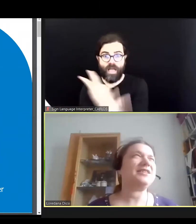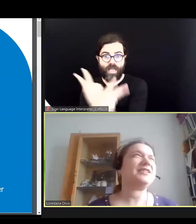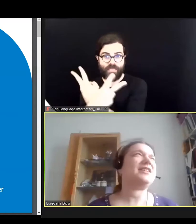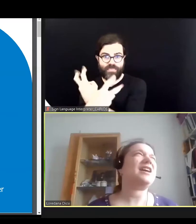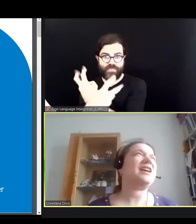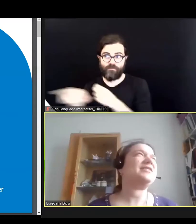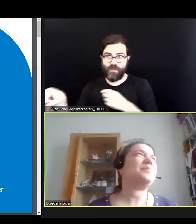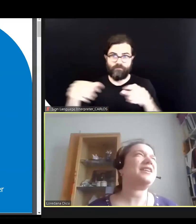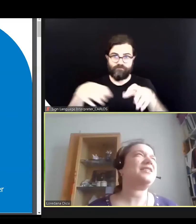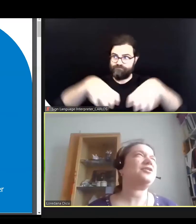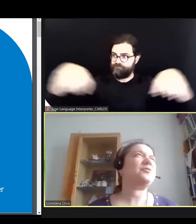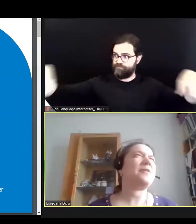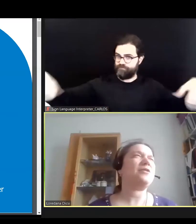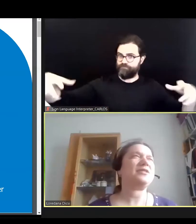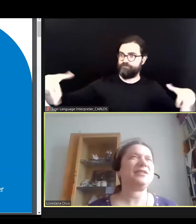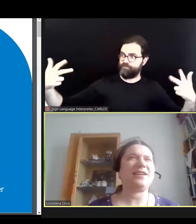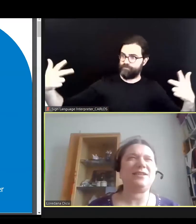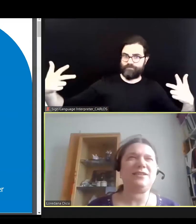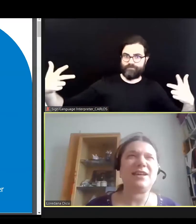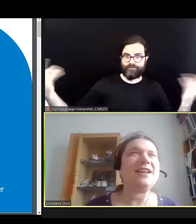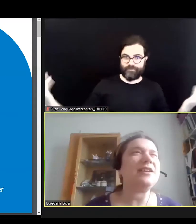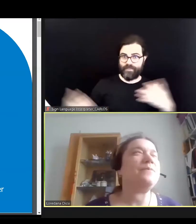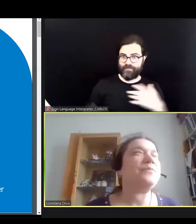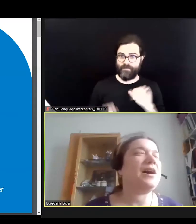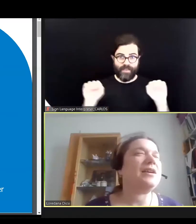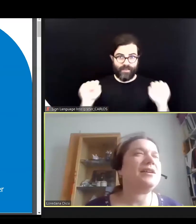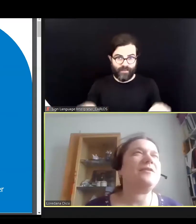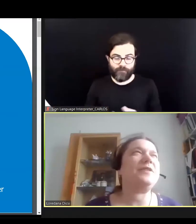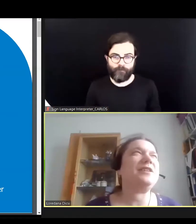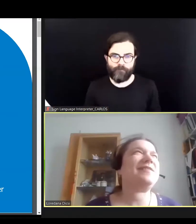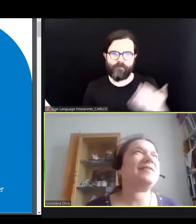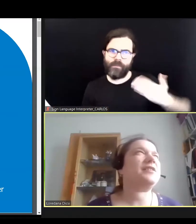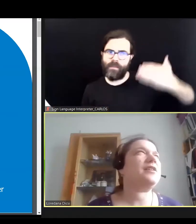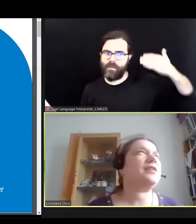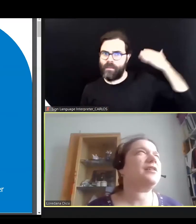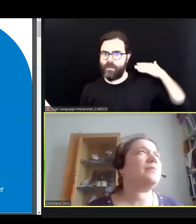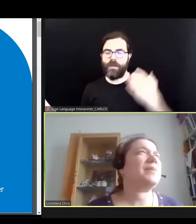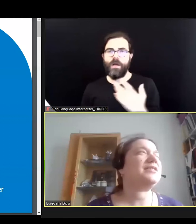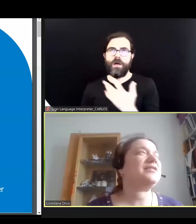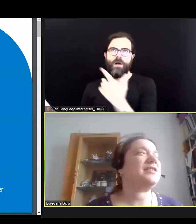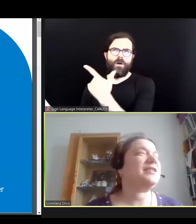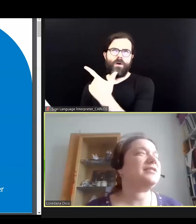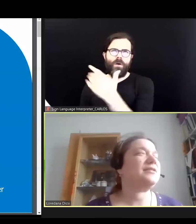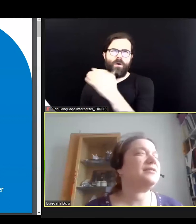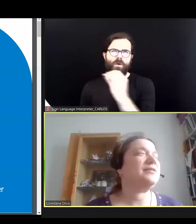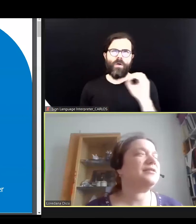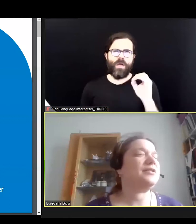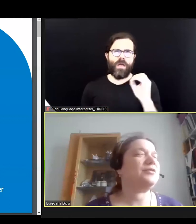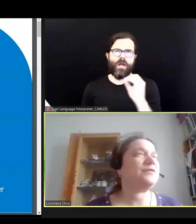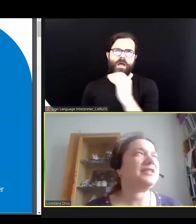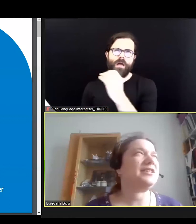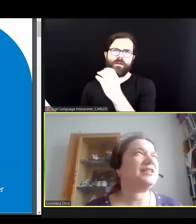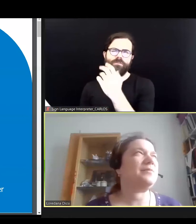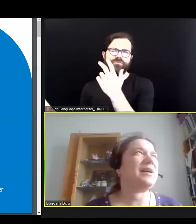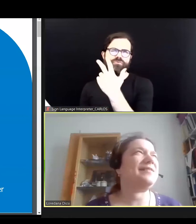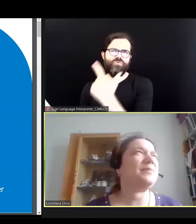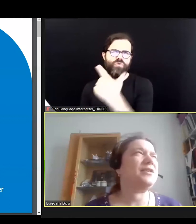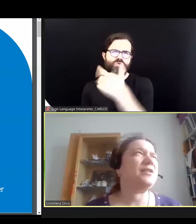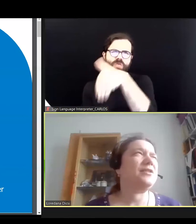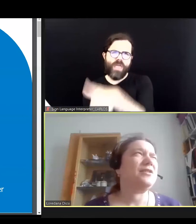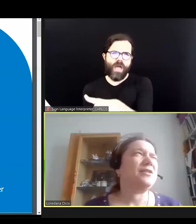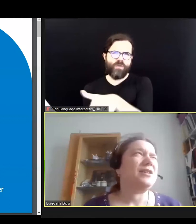my studies back in 2010. I finished a master at a university in